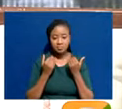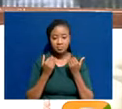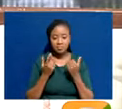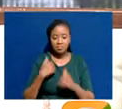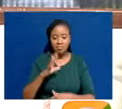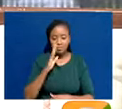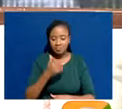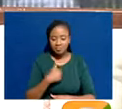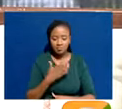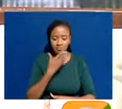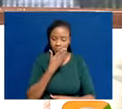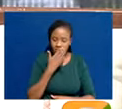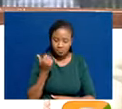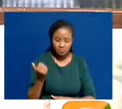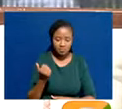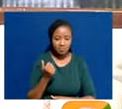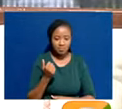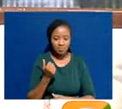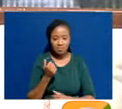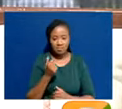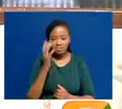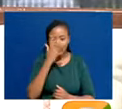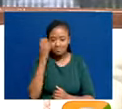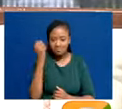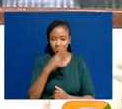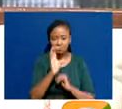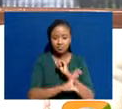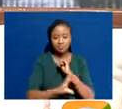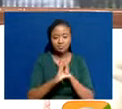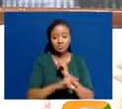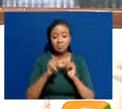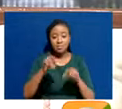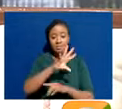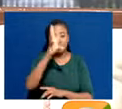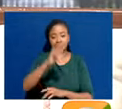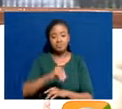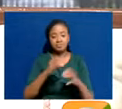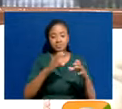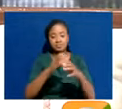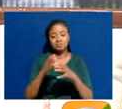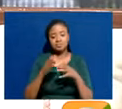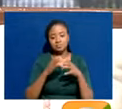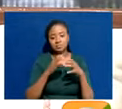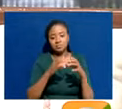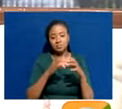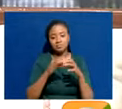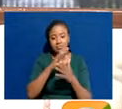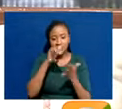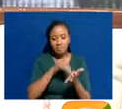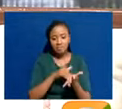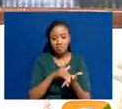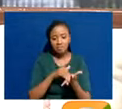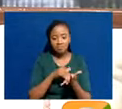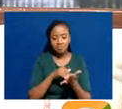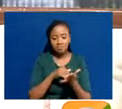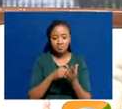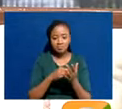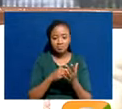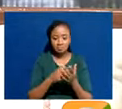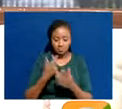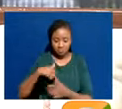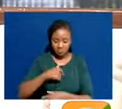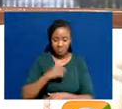beautiful country in Africa. This is Africa's capital. And I say that with all the audacity that is needed. But it's us to make